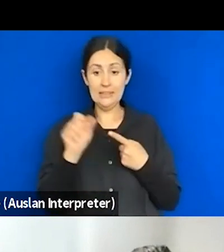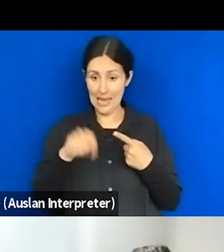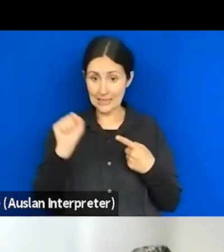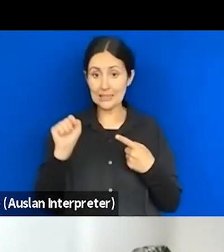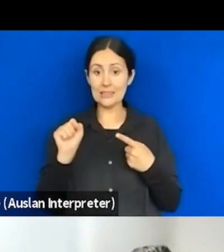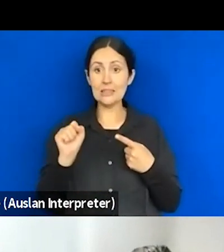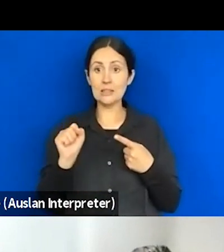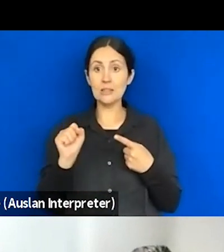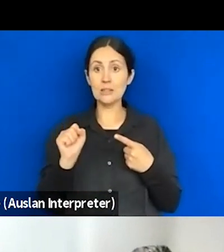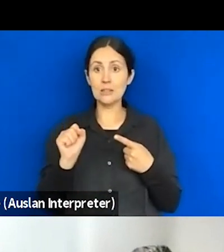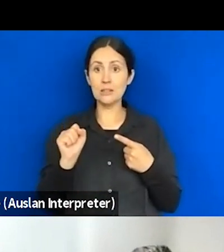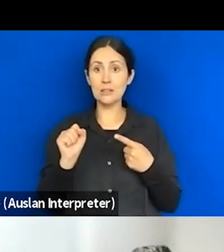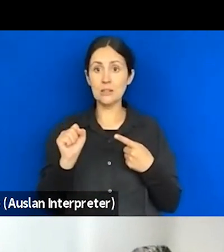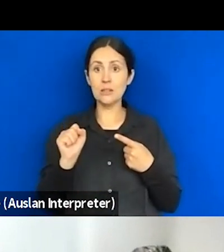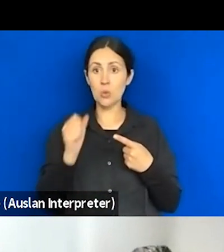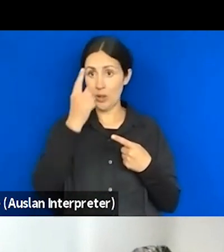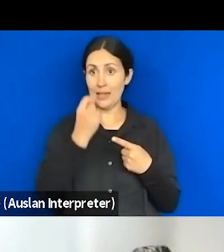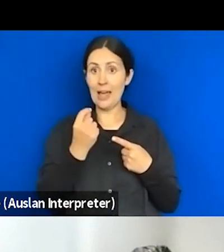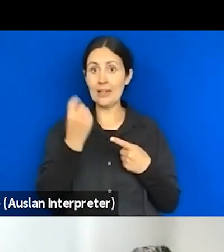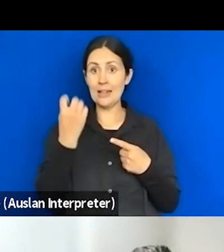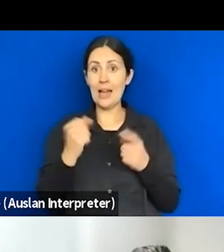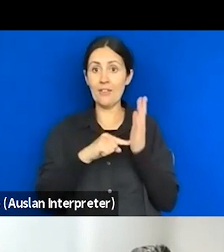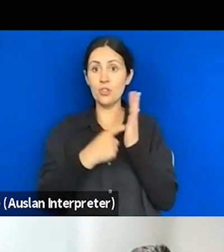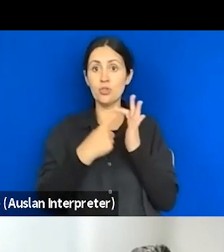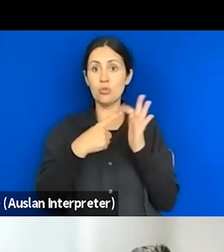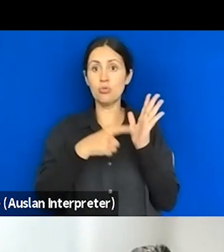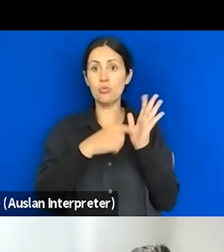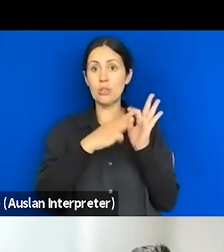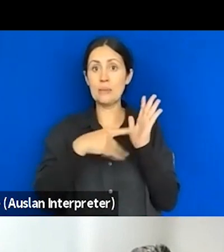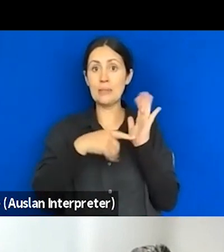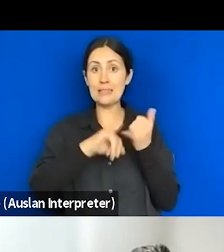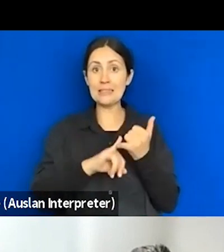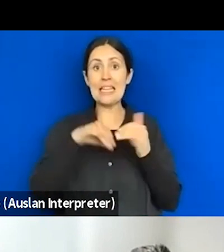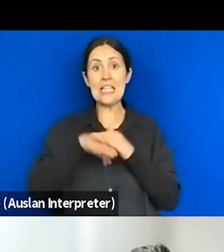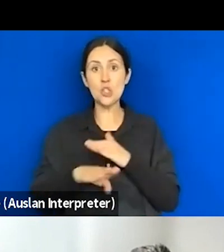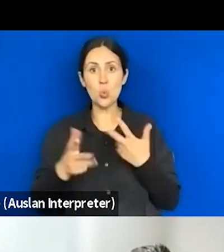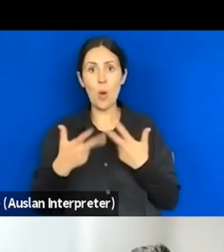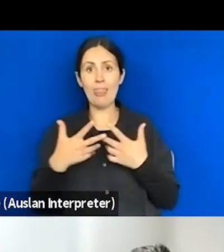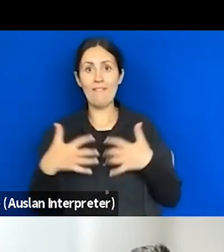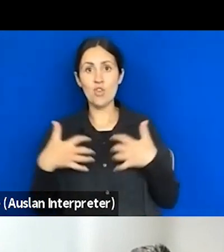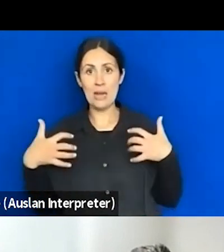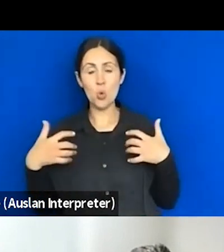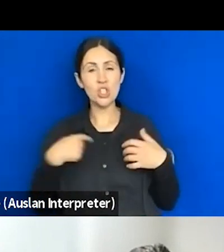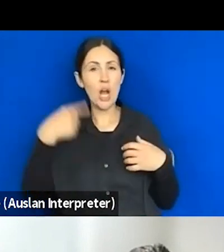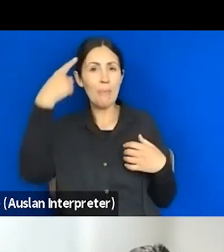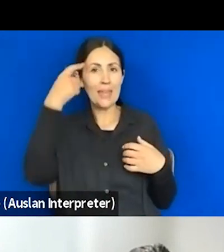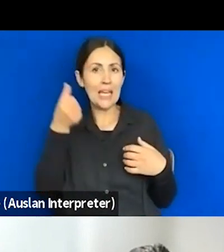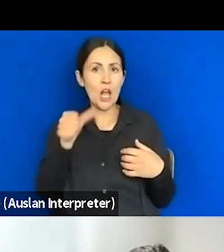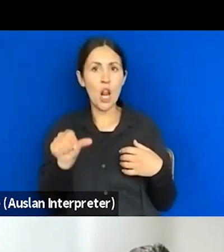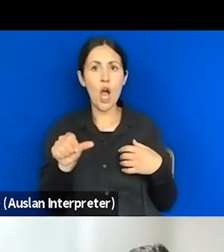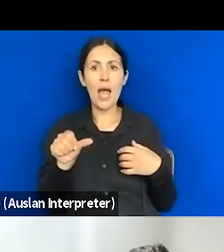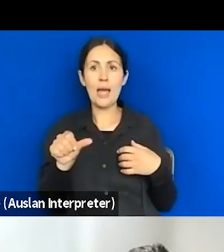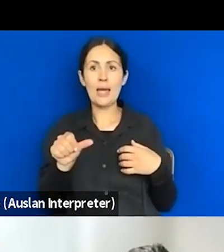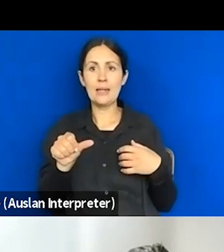insert our treatments into existing treatment frameworks And I'm thinking there like the kind of